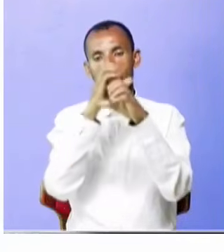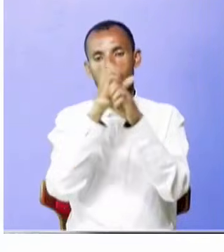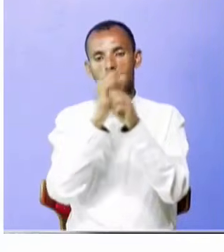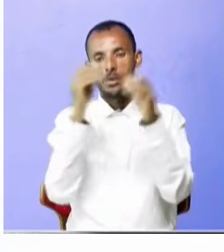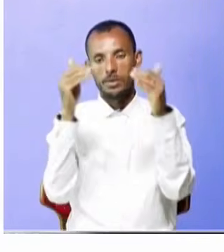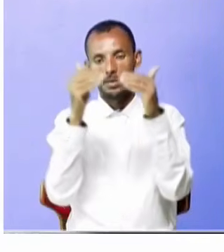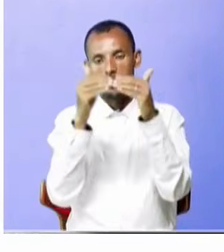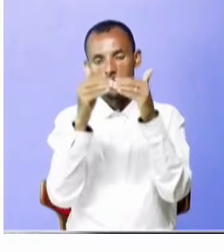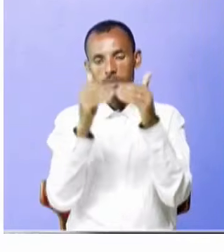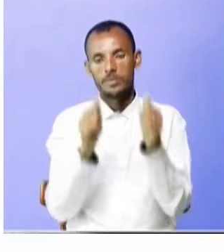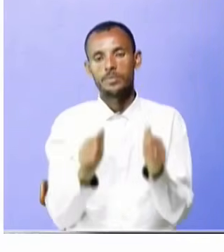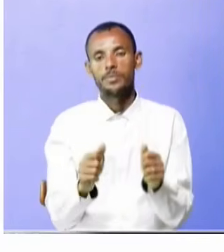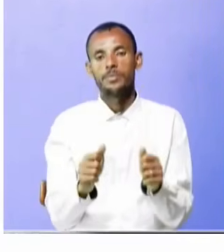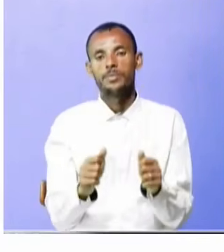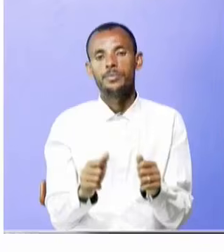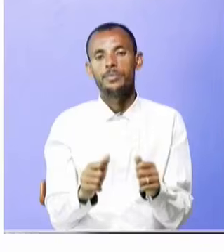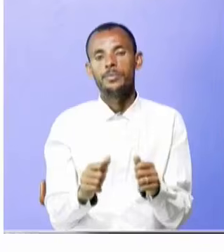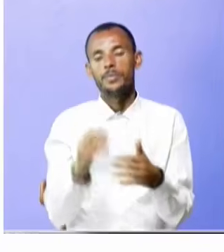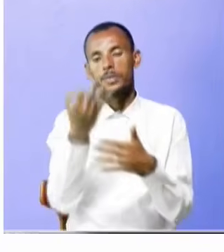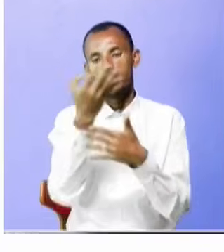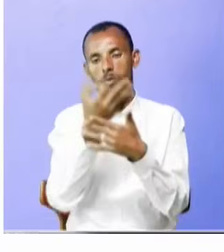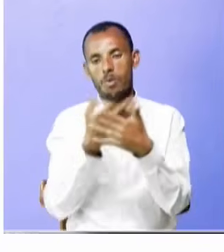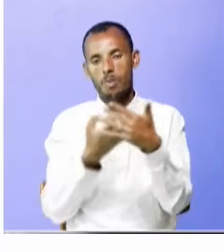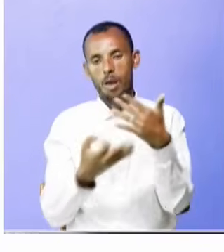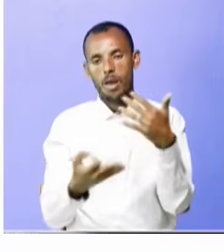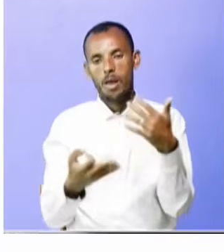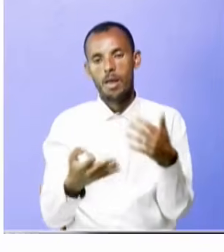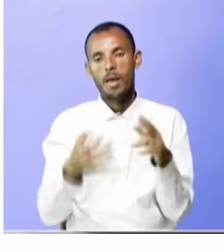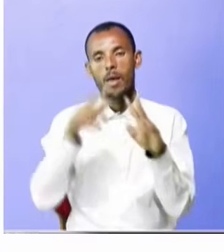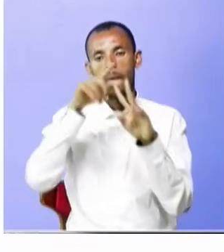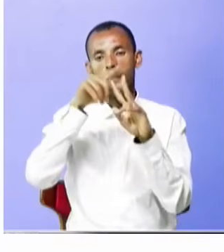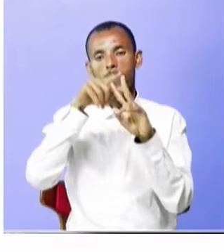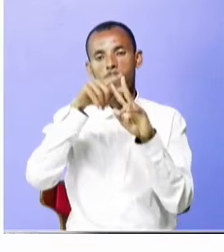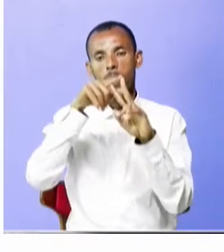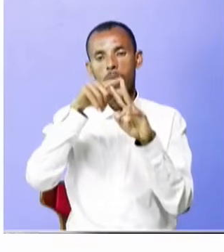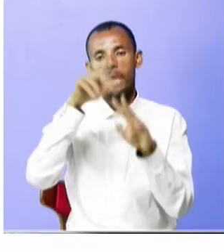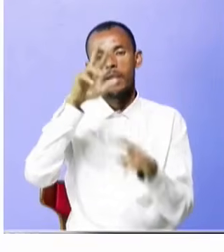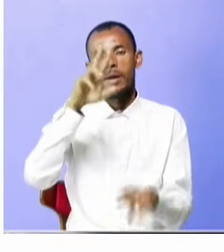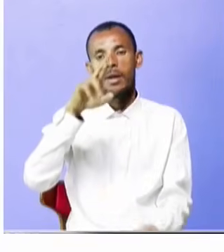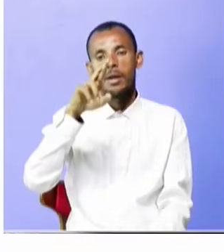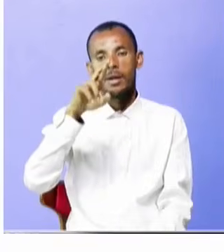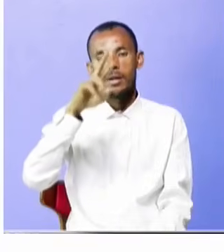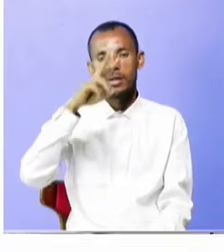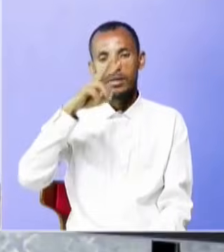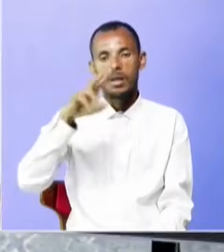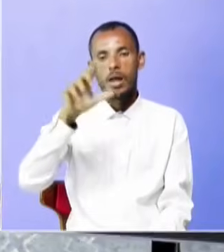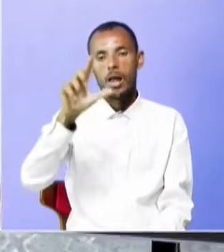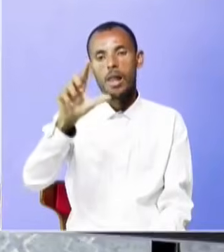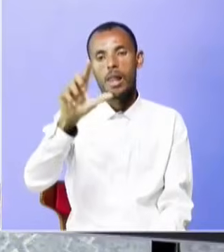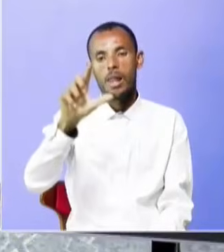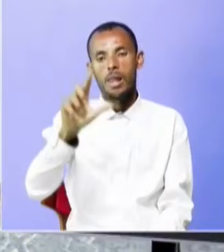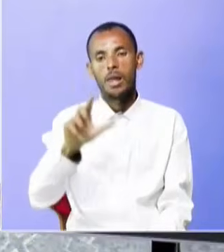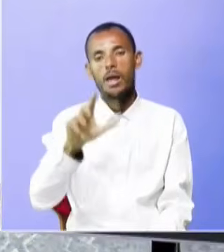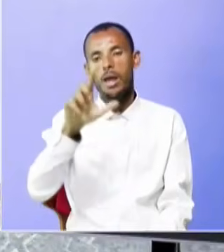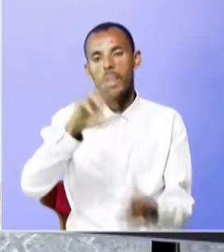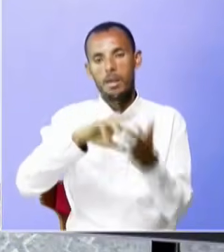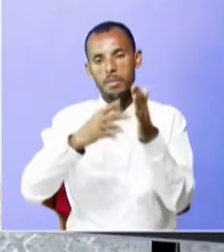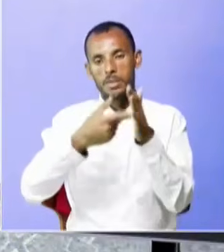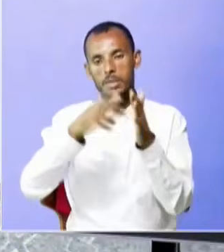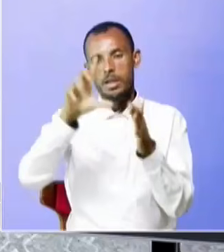is given by the formula pi r L. Okay, we